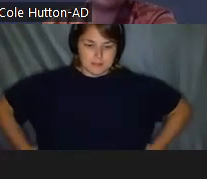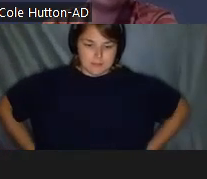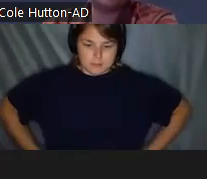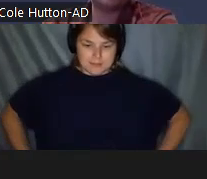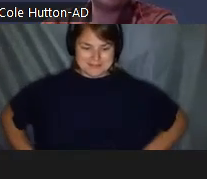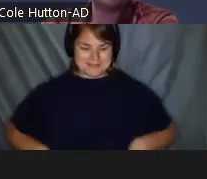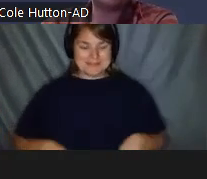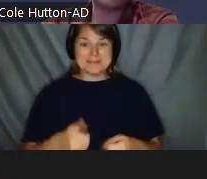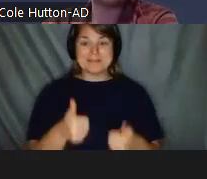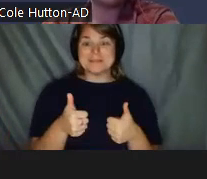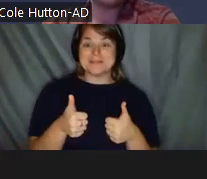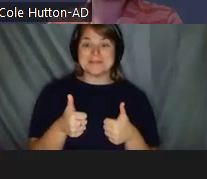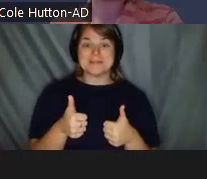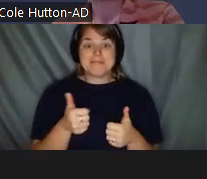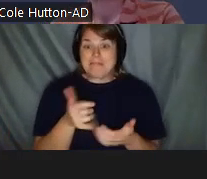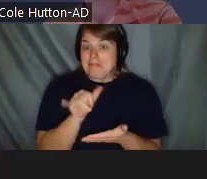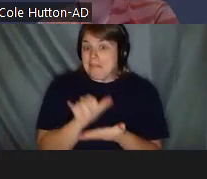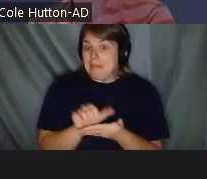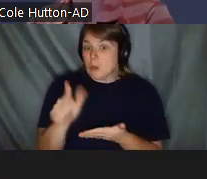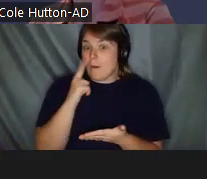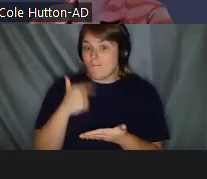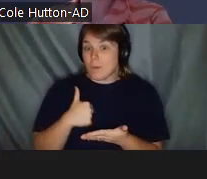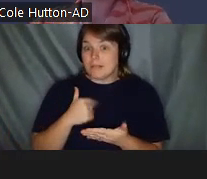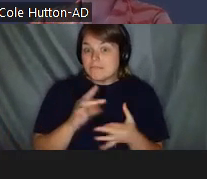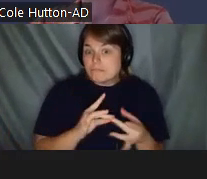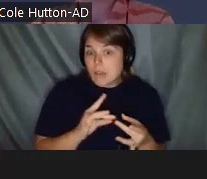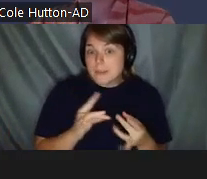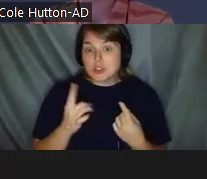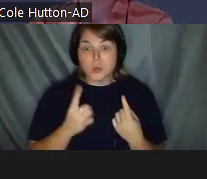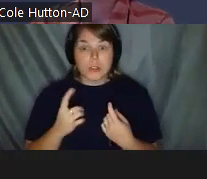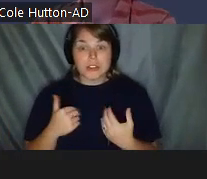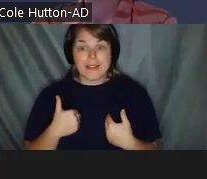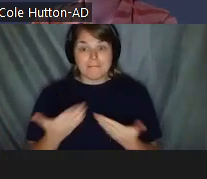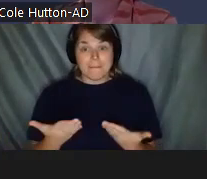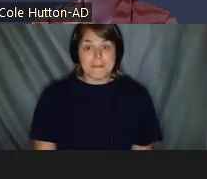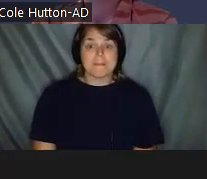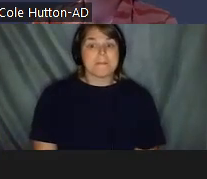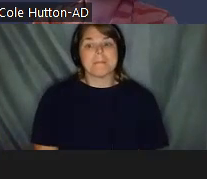Great. And that's all I have. If there's any comments or questions.